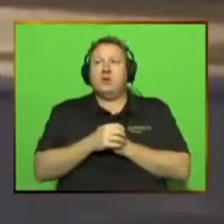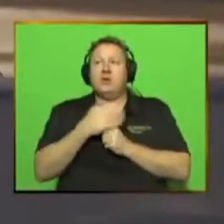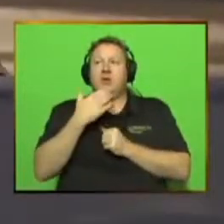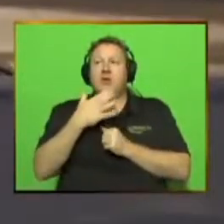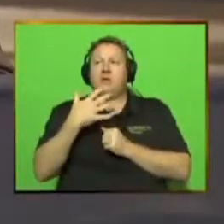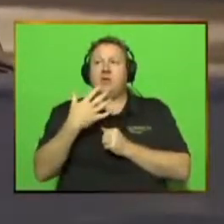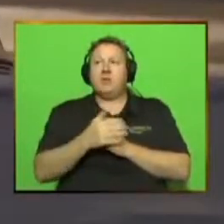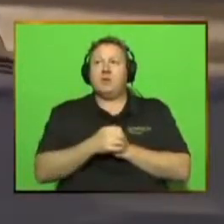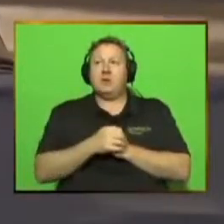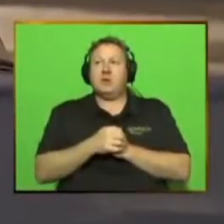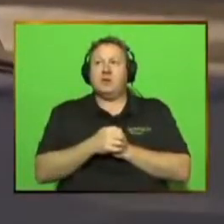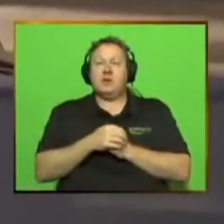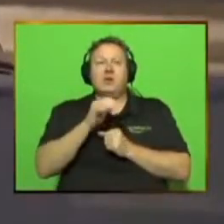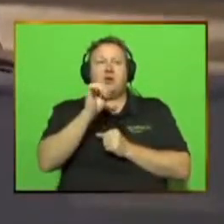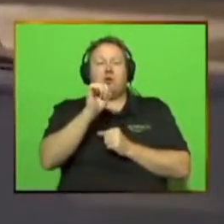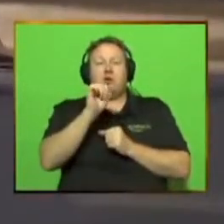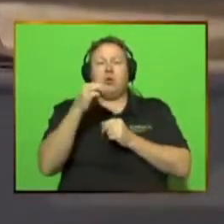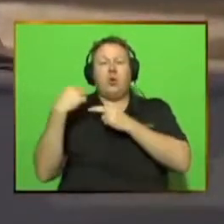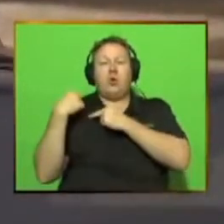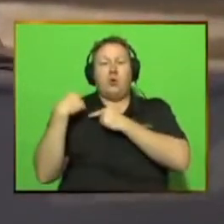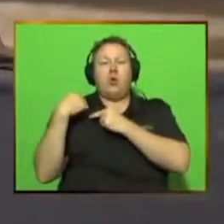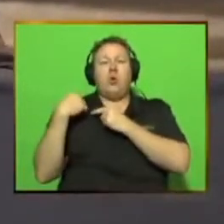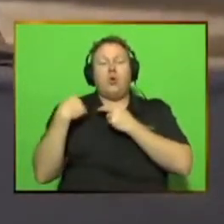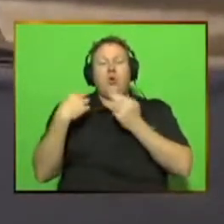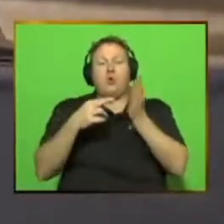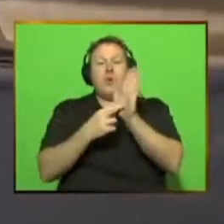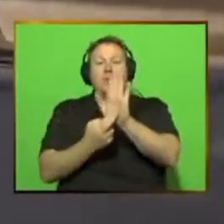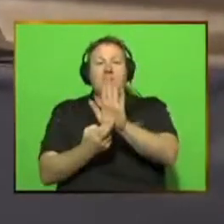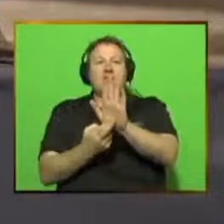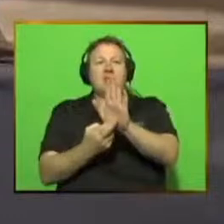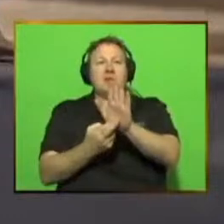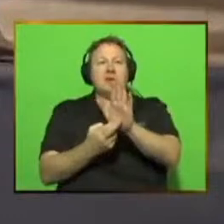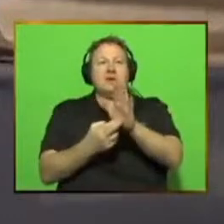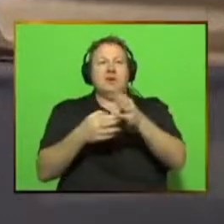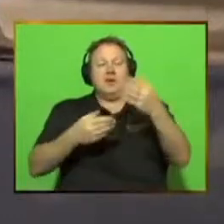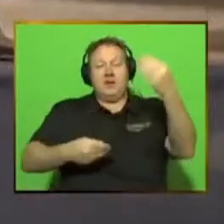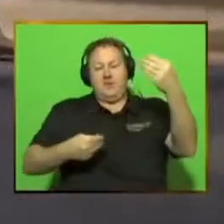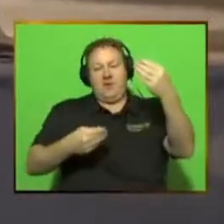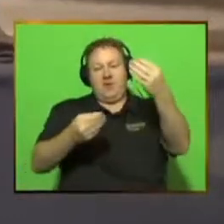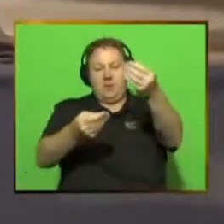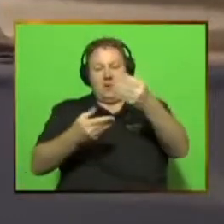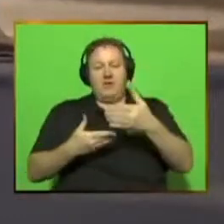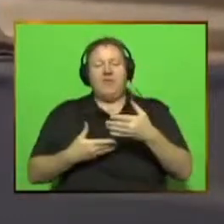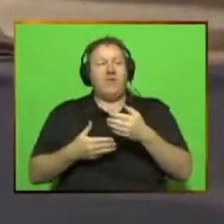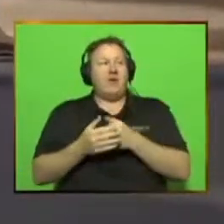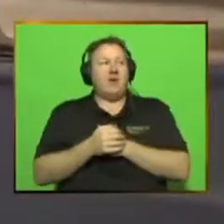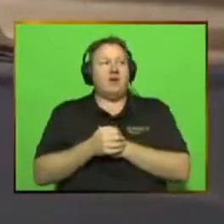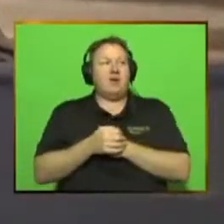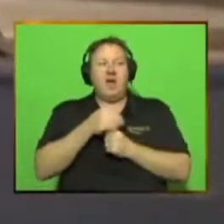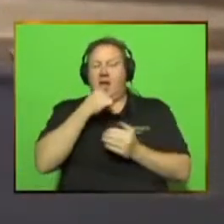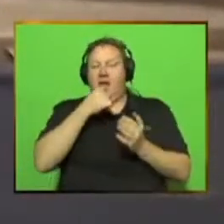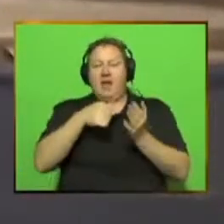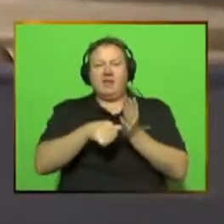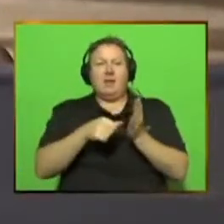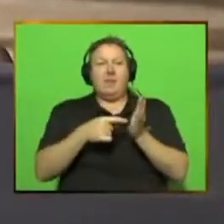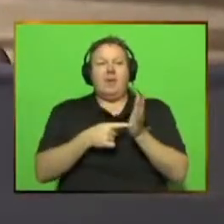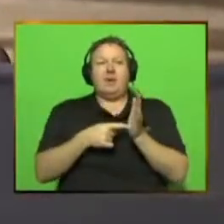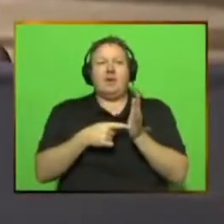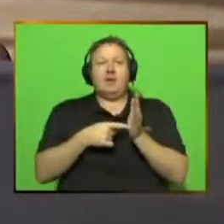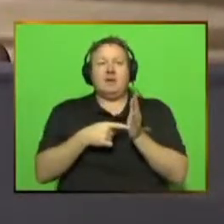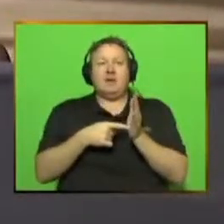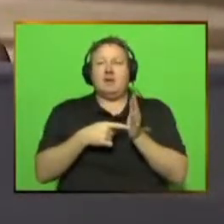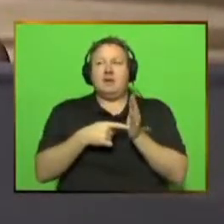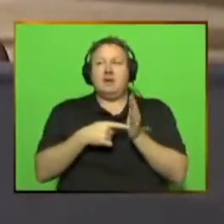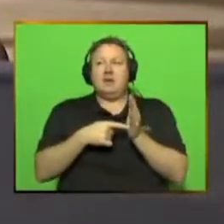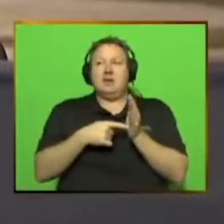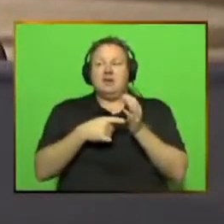Your representative have just delivered an envelope indicating that this is the letter sent to